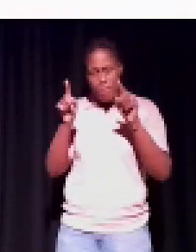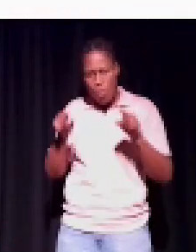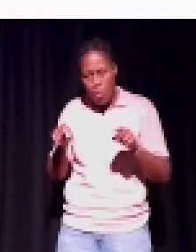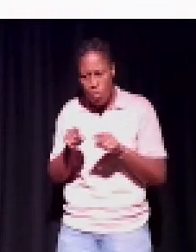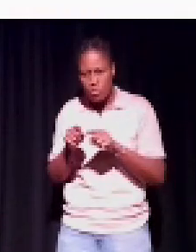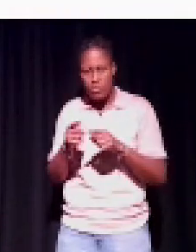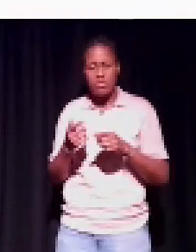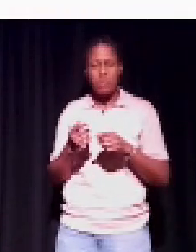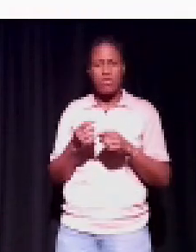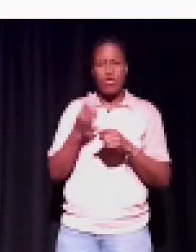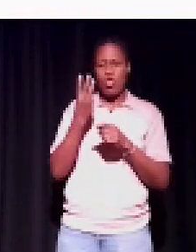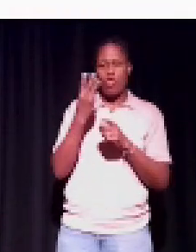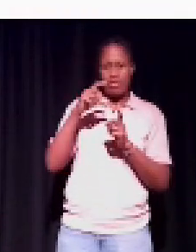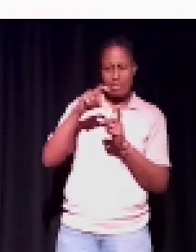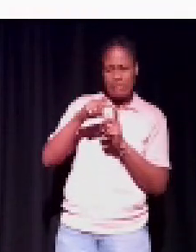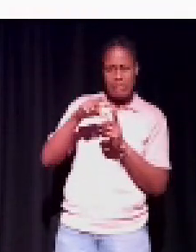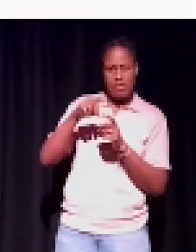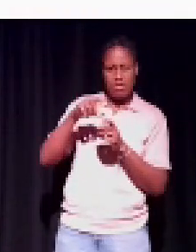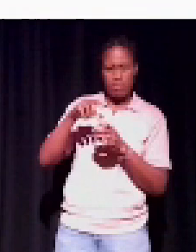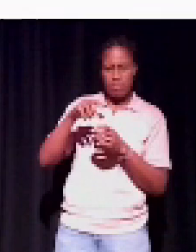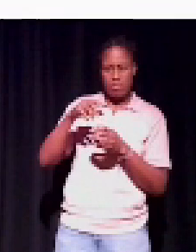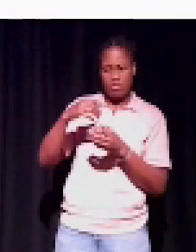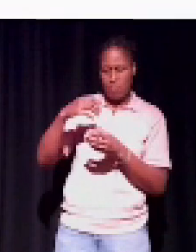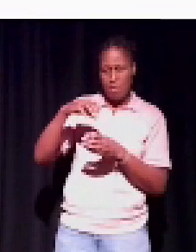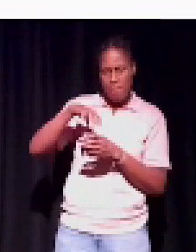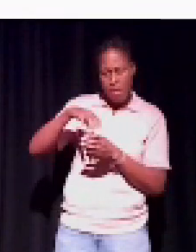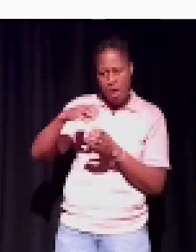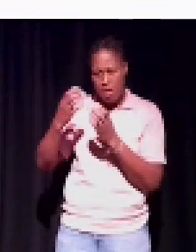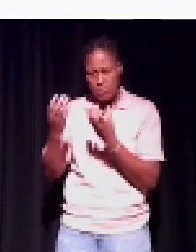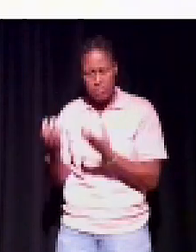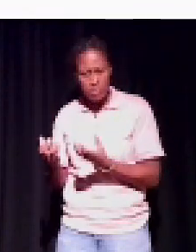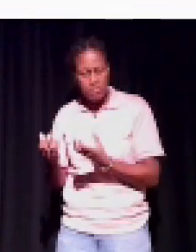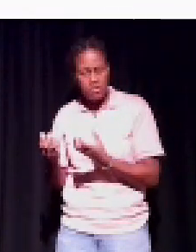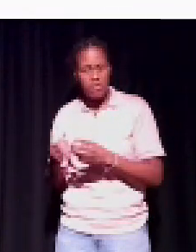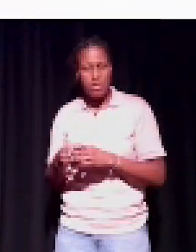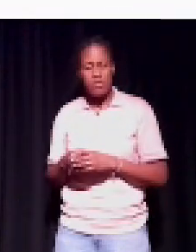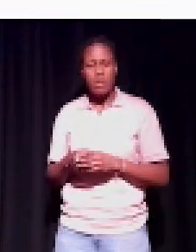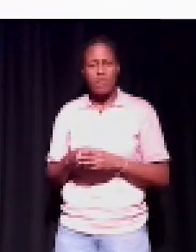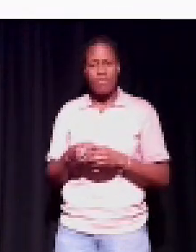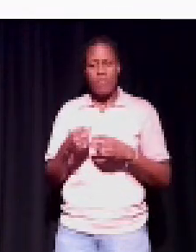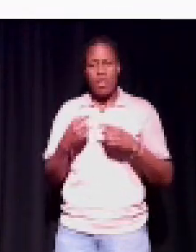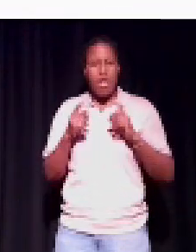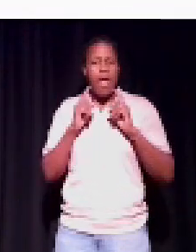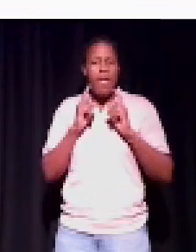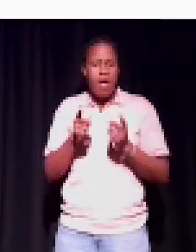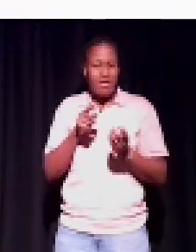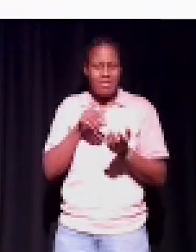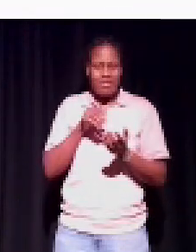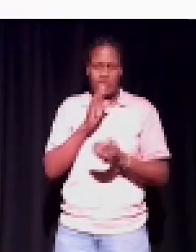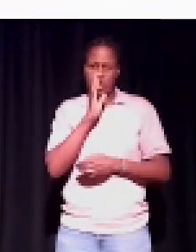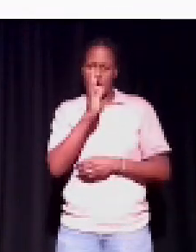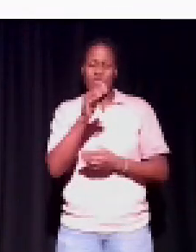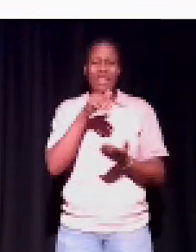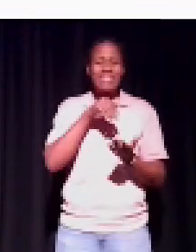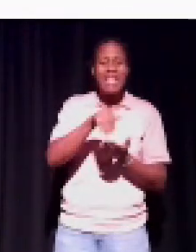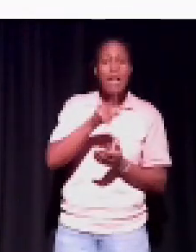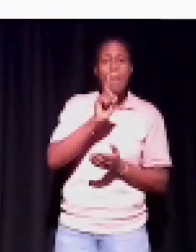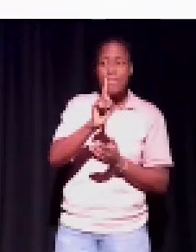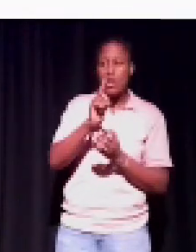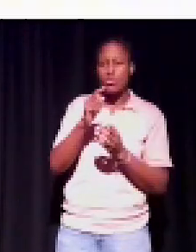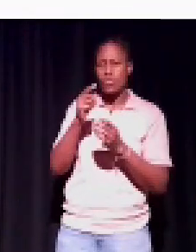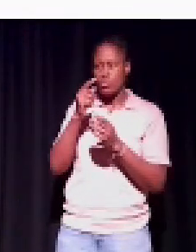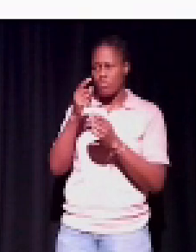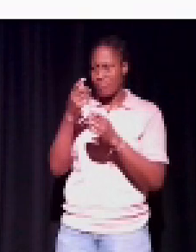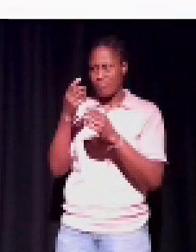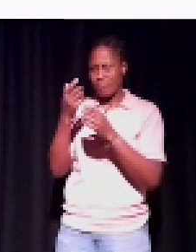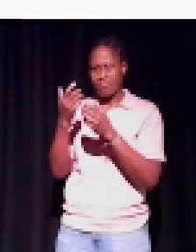parts ready to go. So I wouldn't be selling it to you directly. You could just buy it for yourself. I want